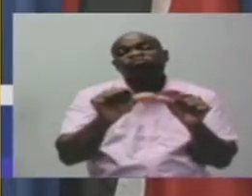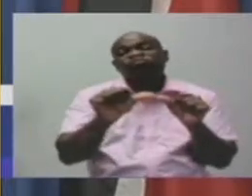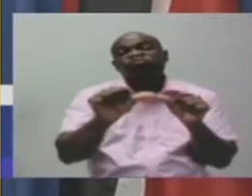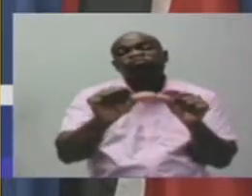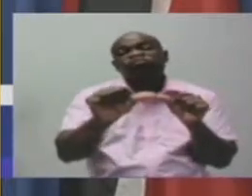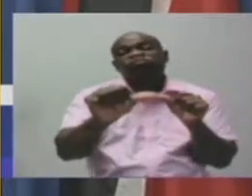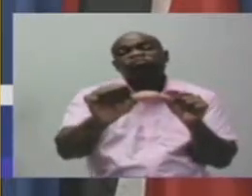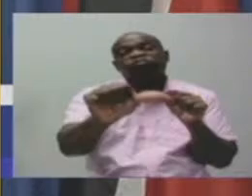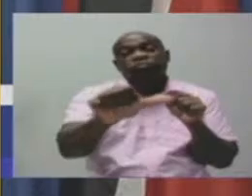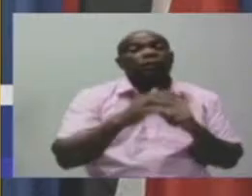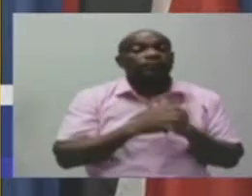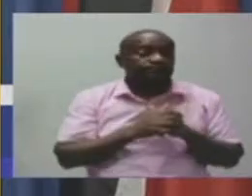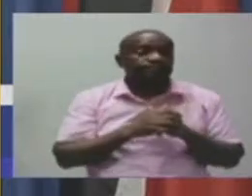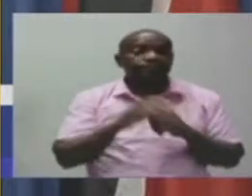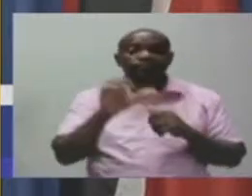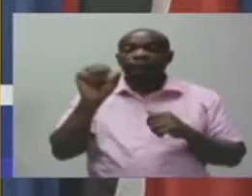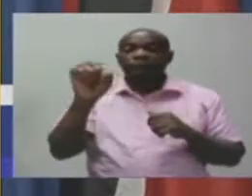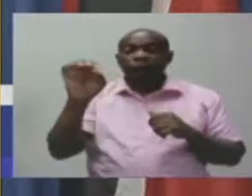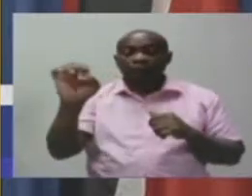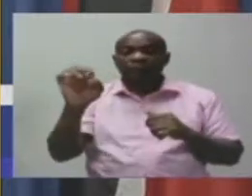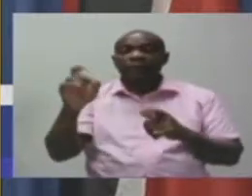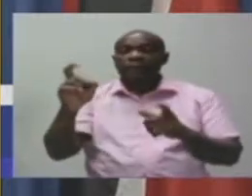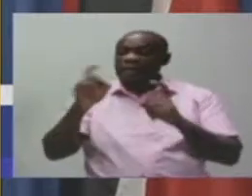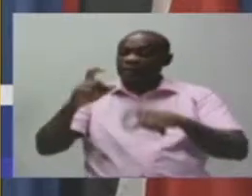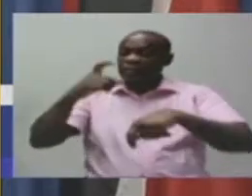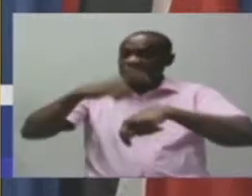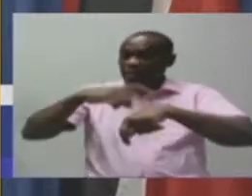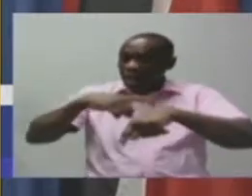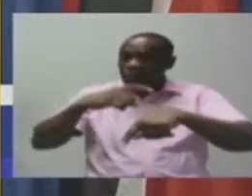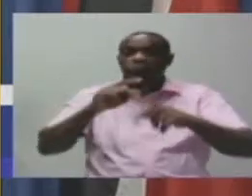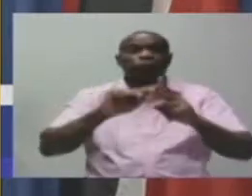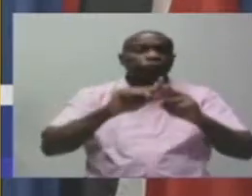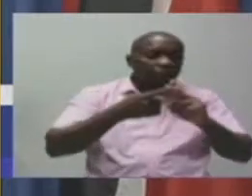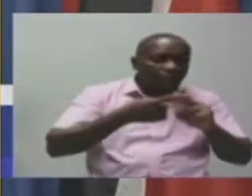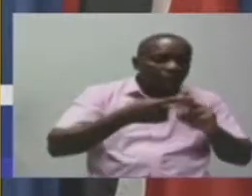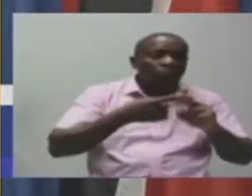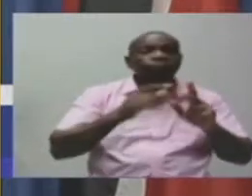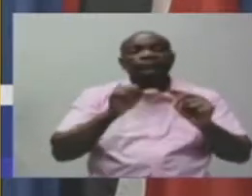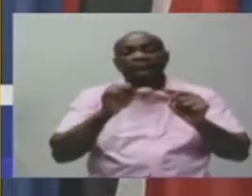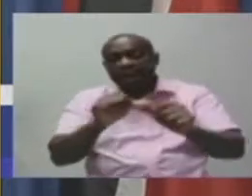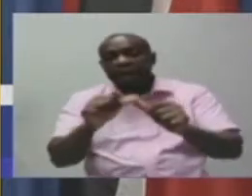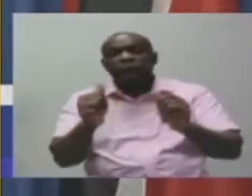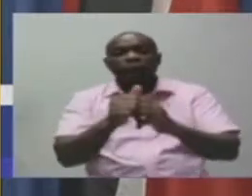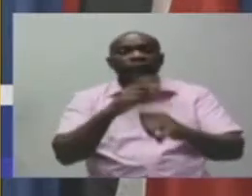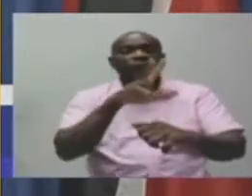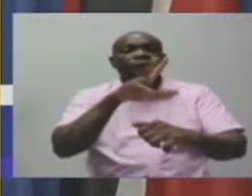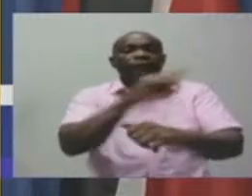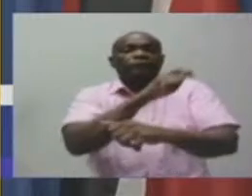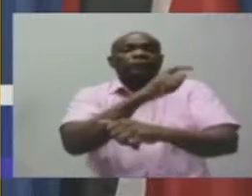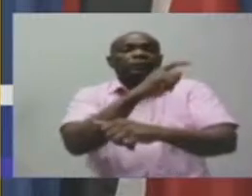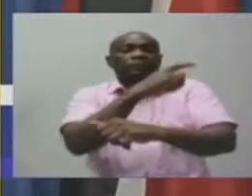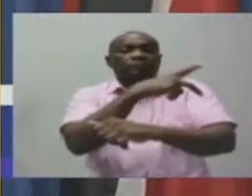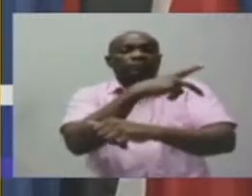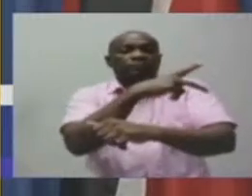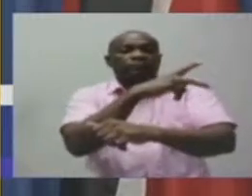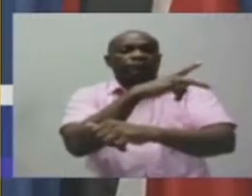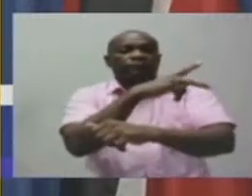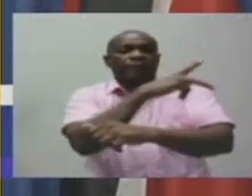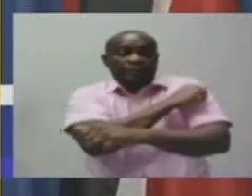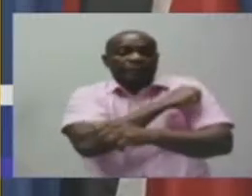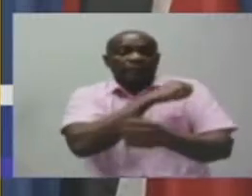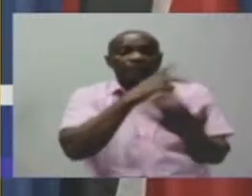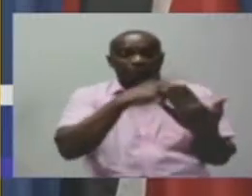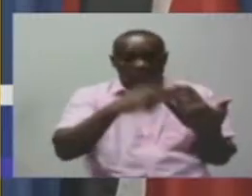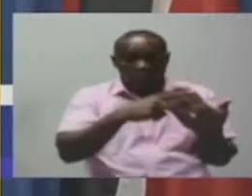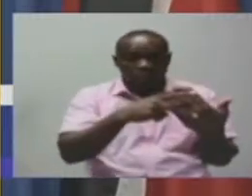room to start and continue the vaccination program, but we can do without it now. So on Wednesday, the Parliament will